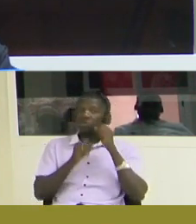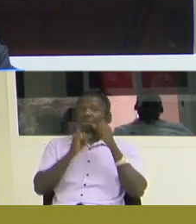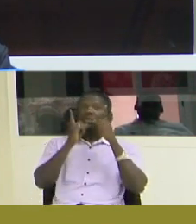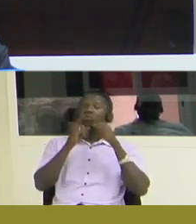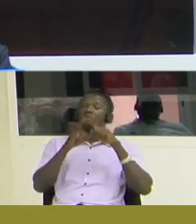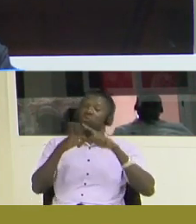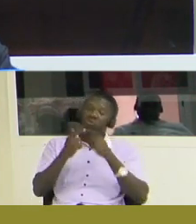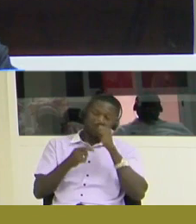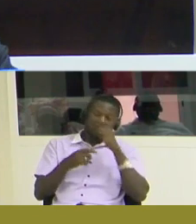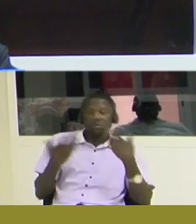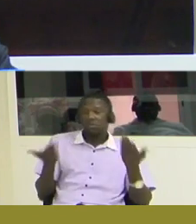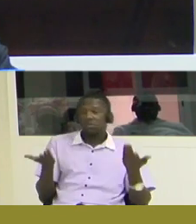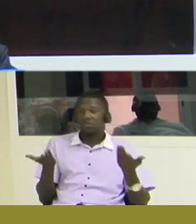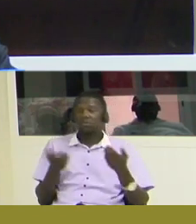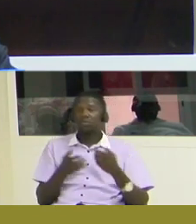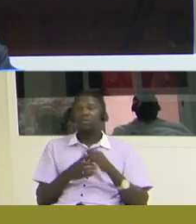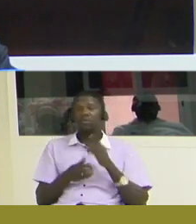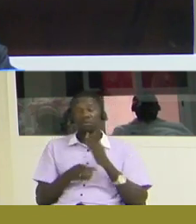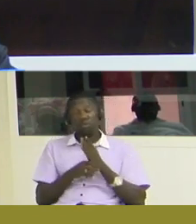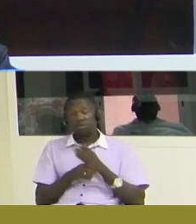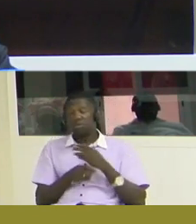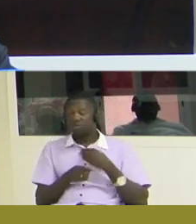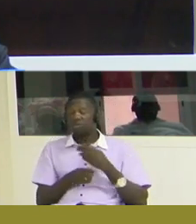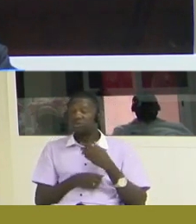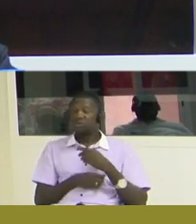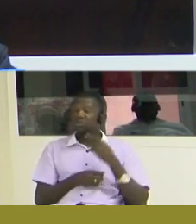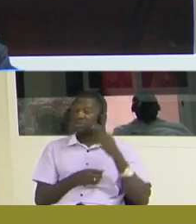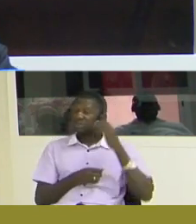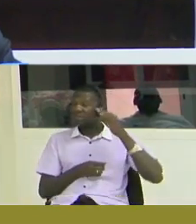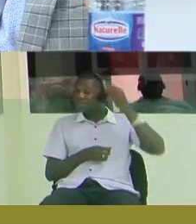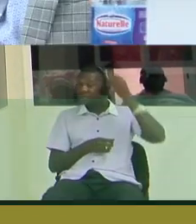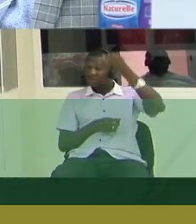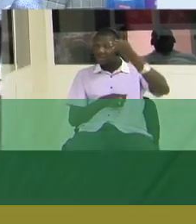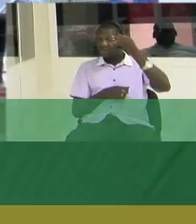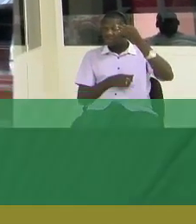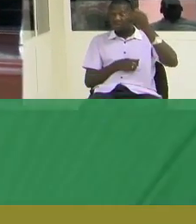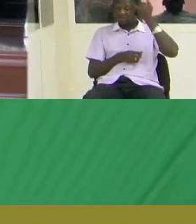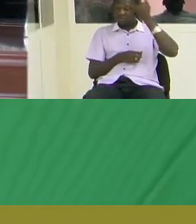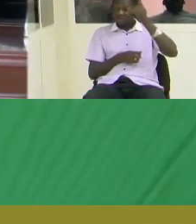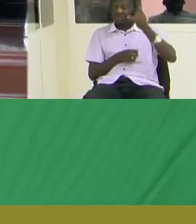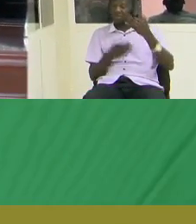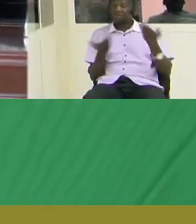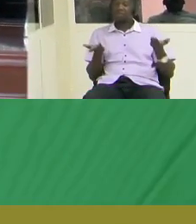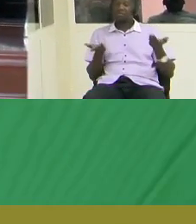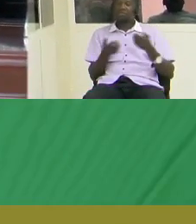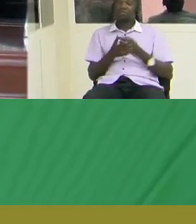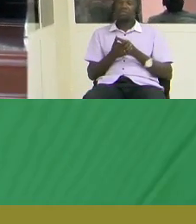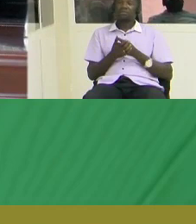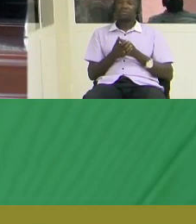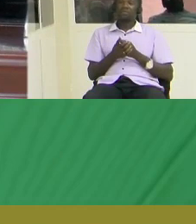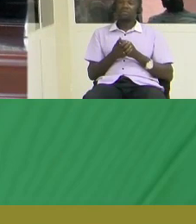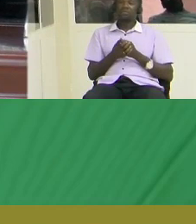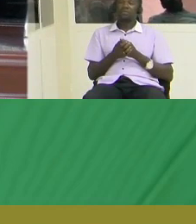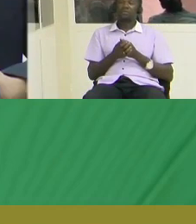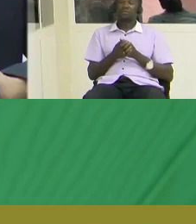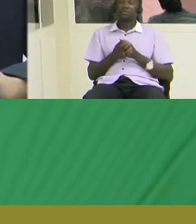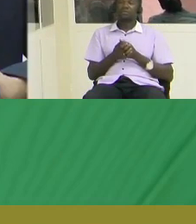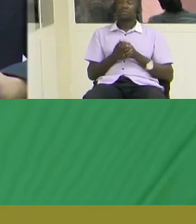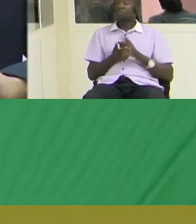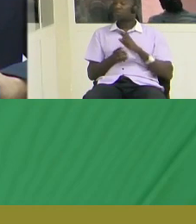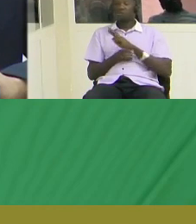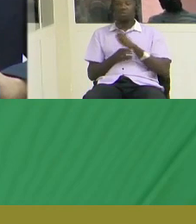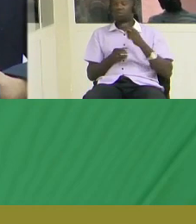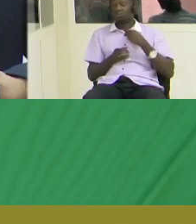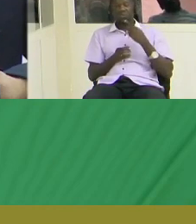in time but there was career ambition career ambition you know I I had ensured no